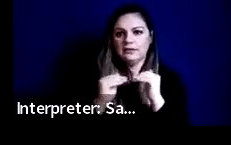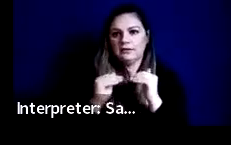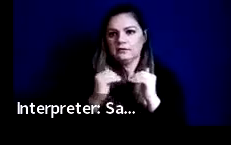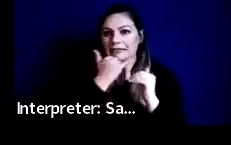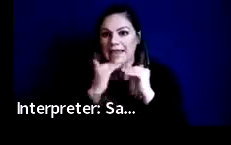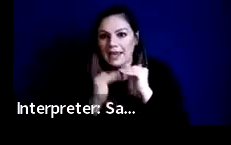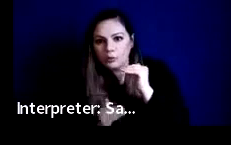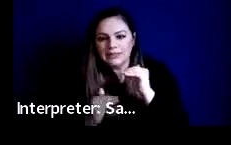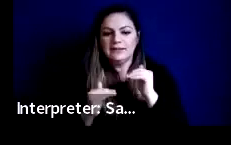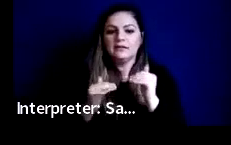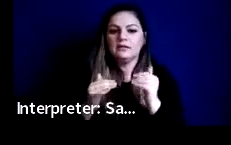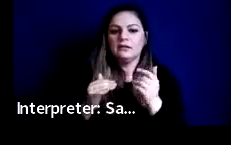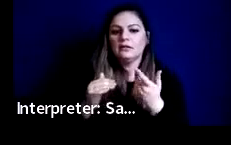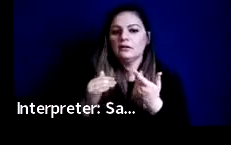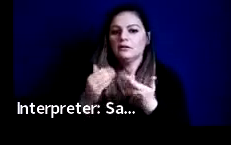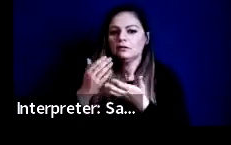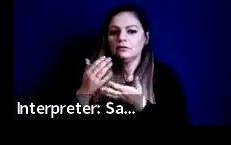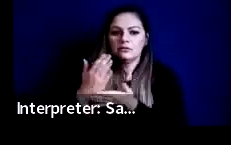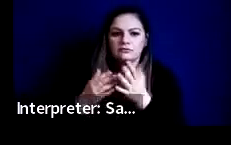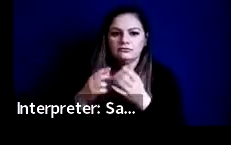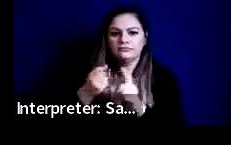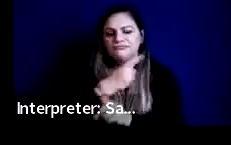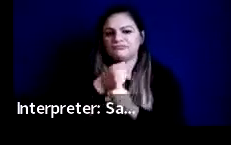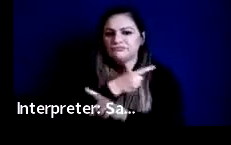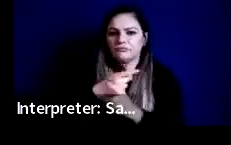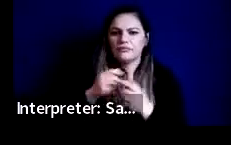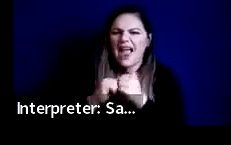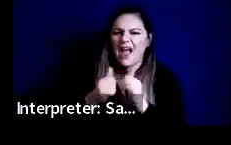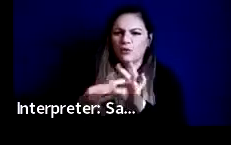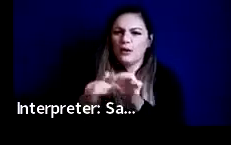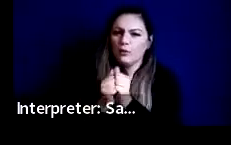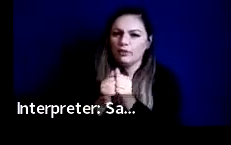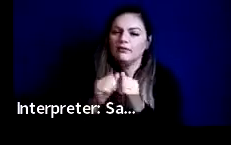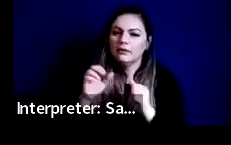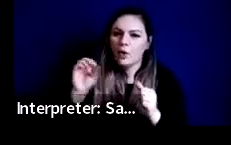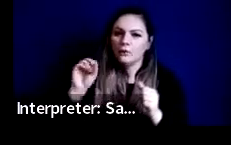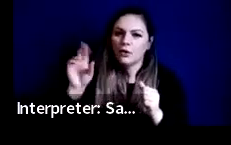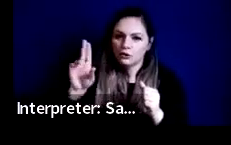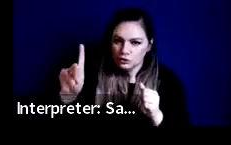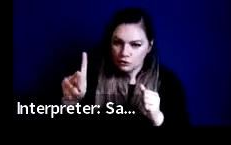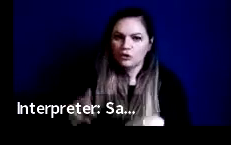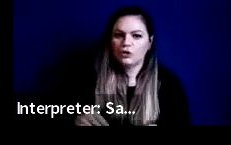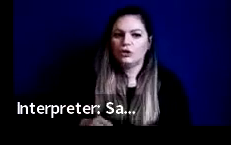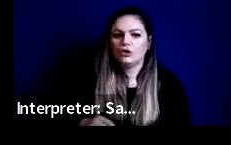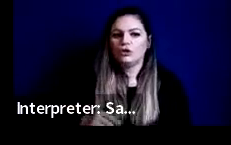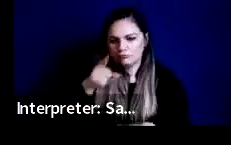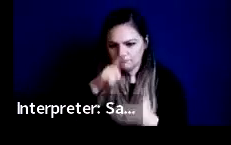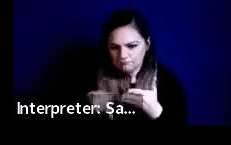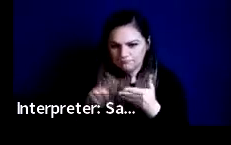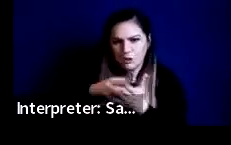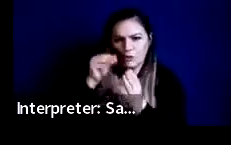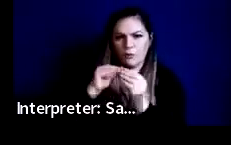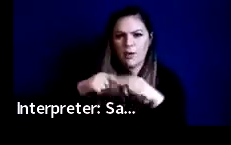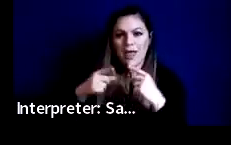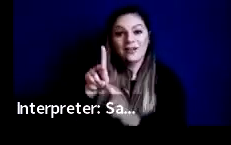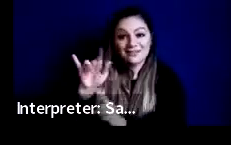again, specifically as they relate to opioid use disorder and specifically as they relate to what is going on in Kentucky.